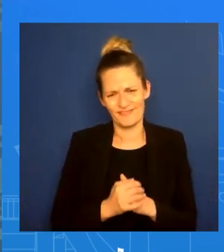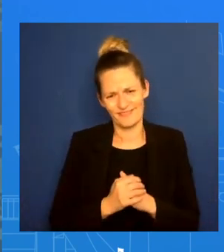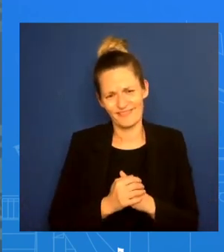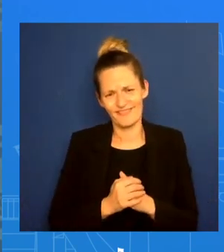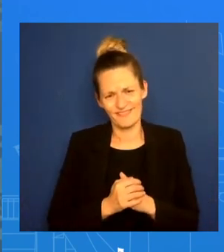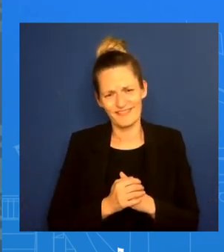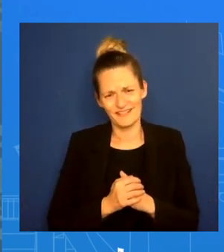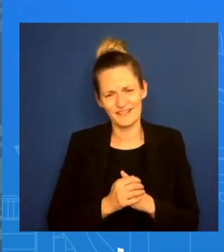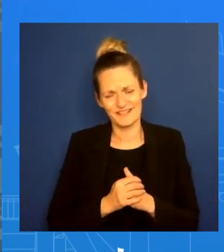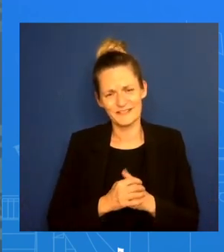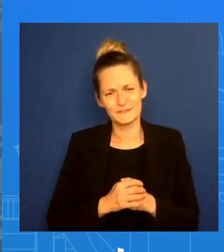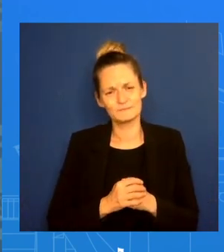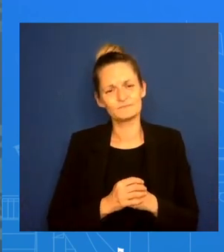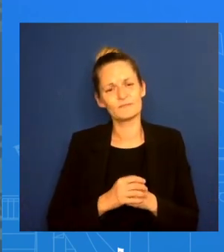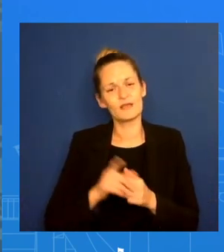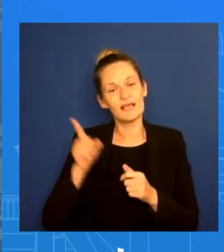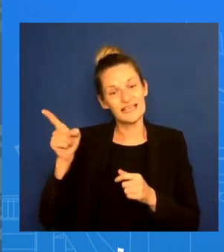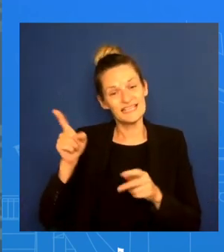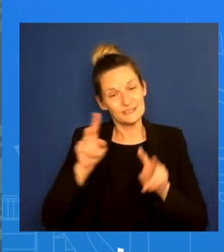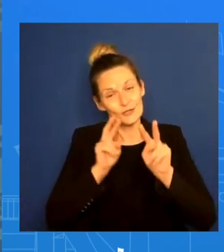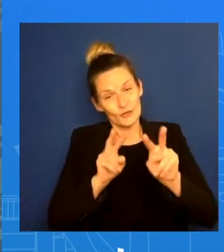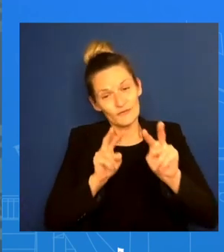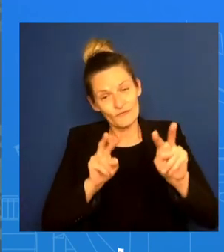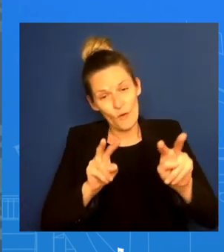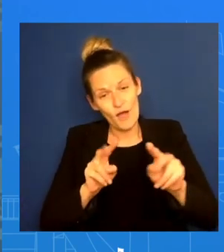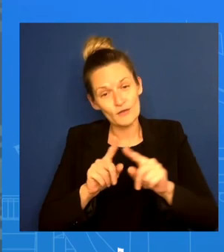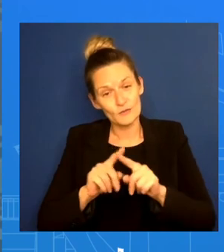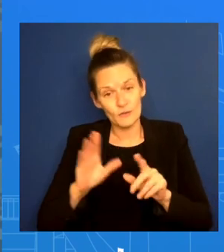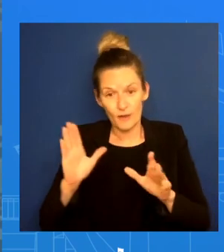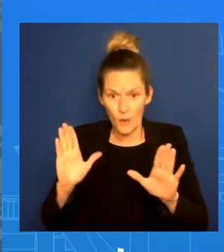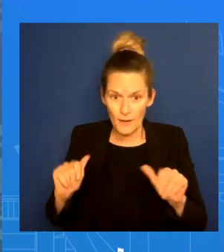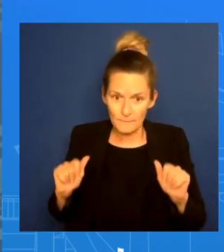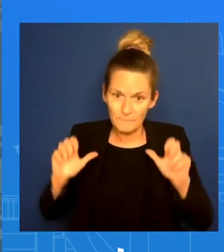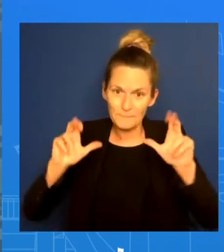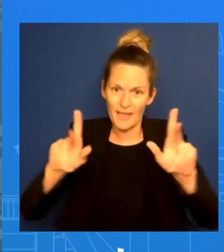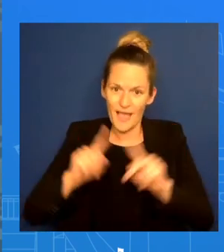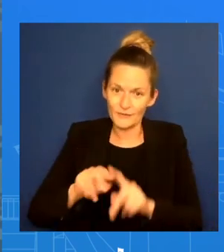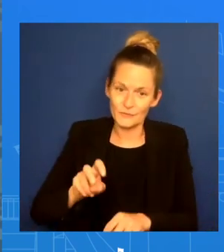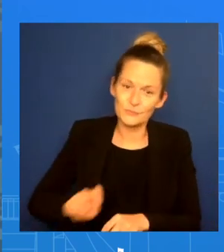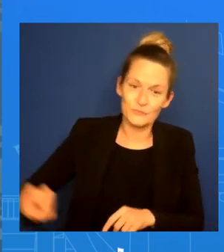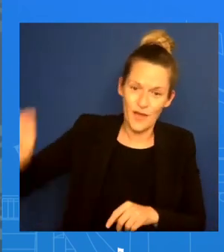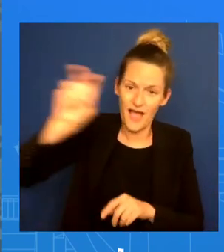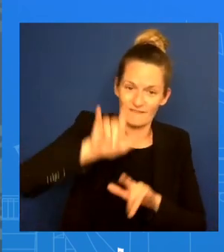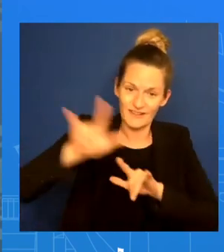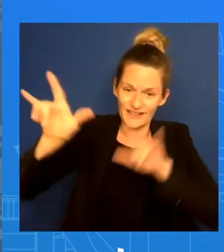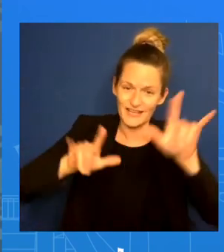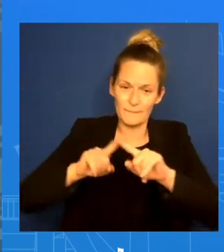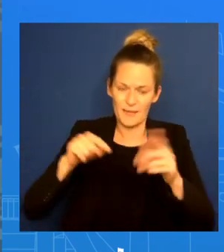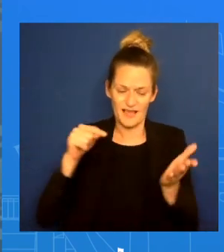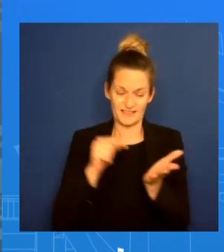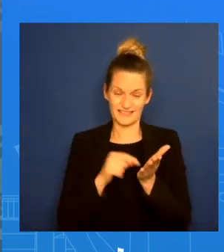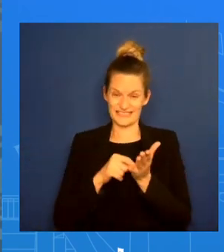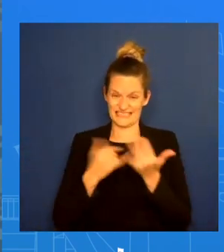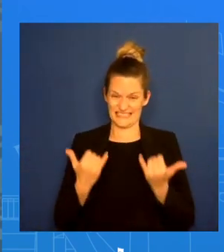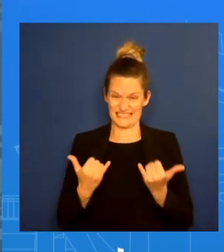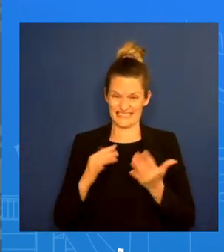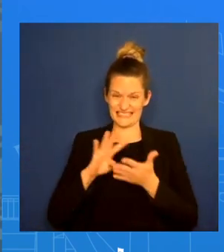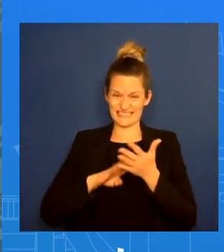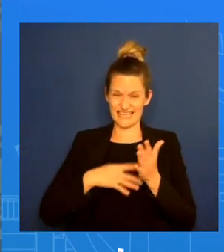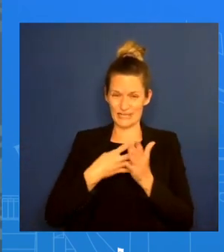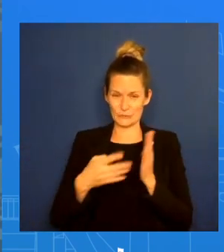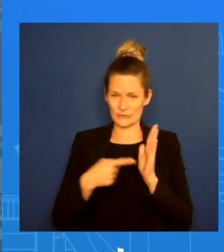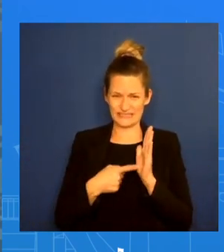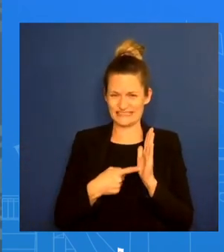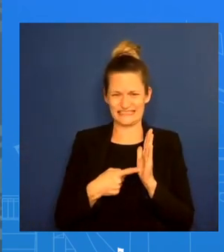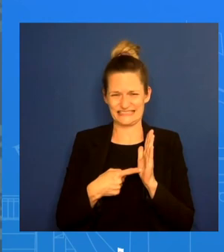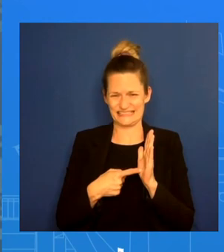looking forward to getting back on the road. As far as a schedule, any travel, upcoming travel, nothing to add, nothing to